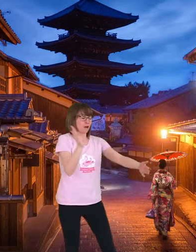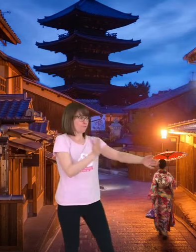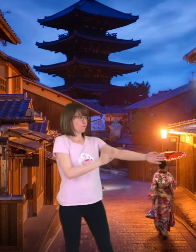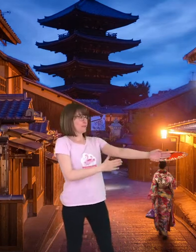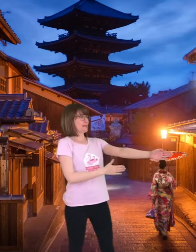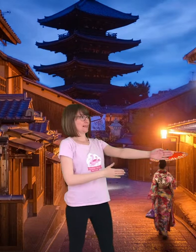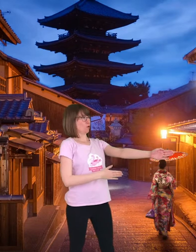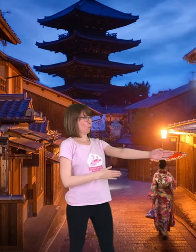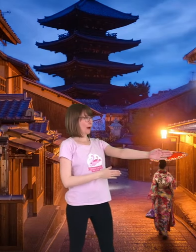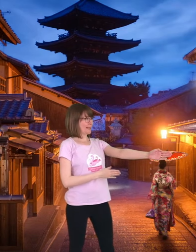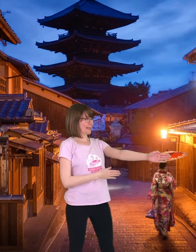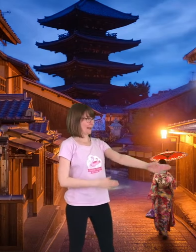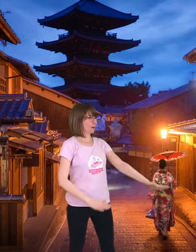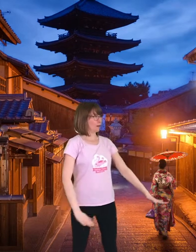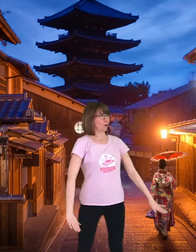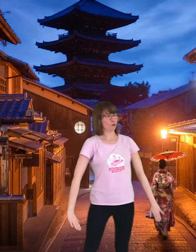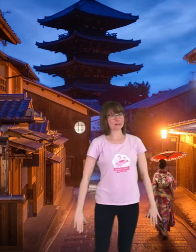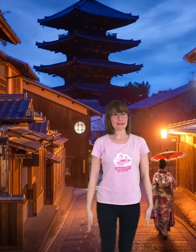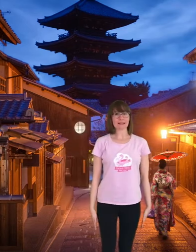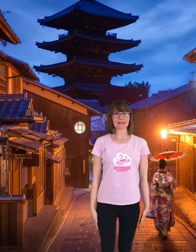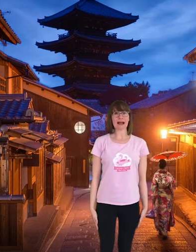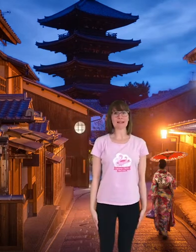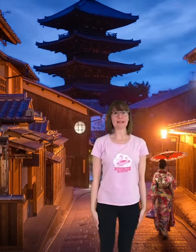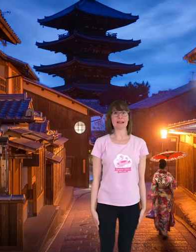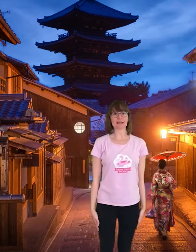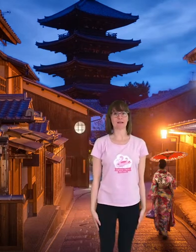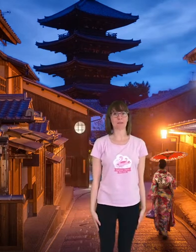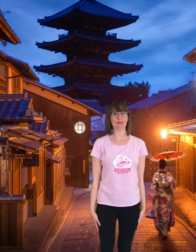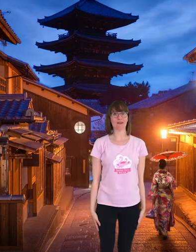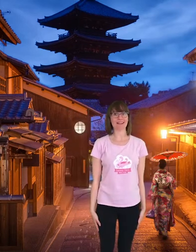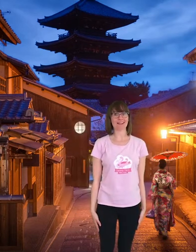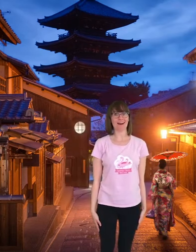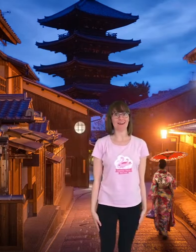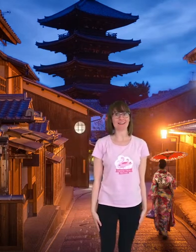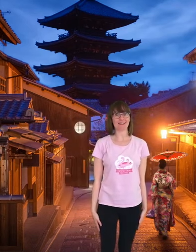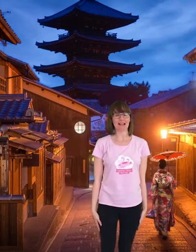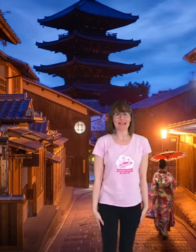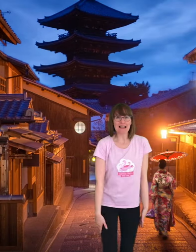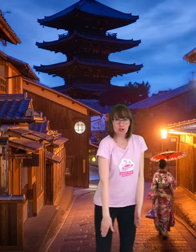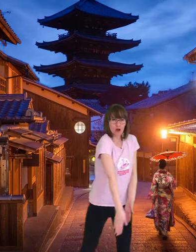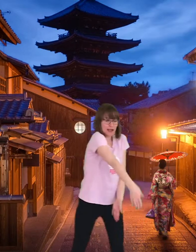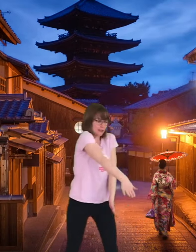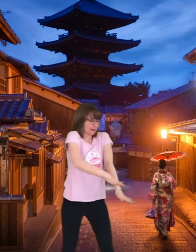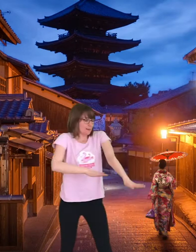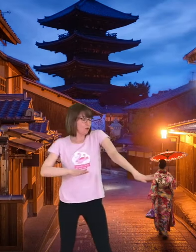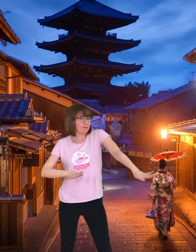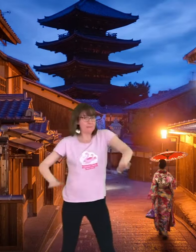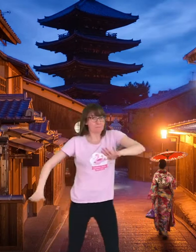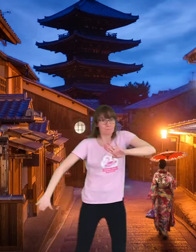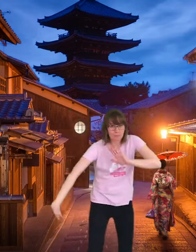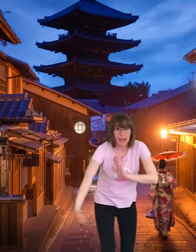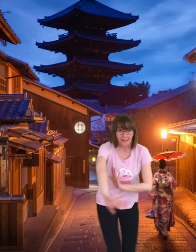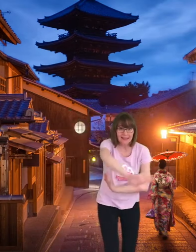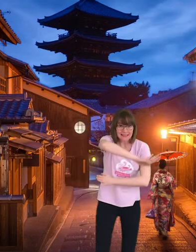artist freezing or waiting or standing before they start. So let's try, keep